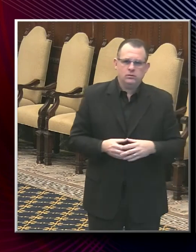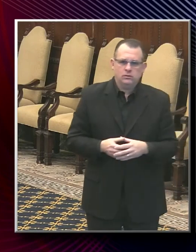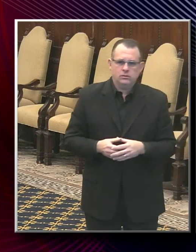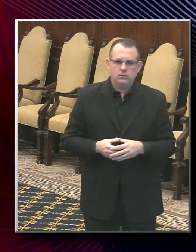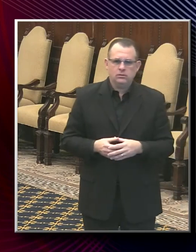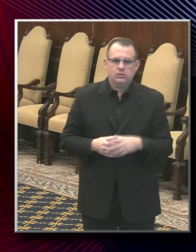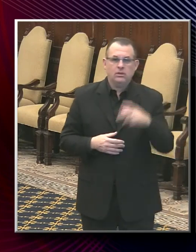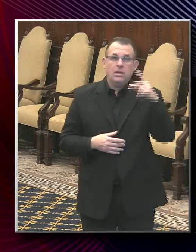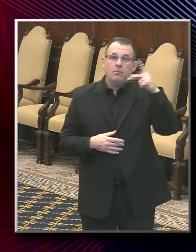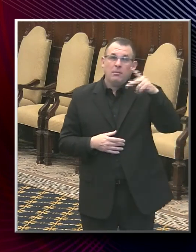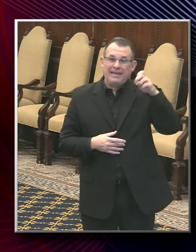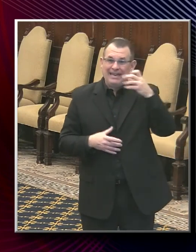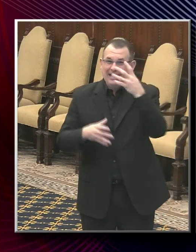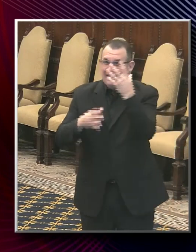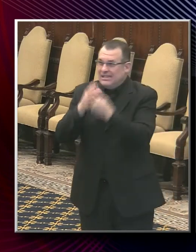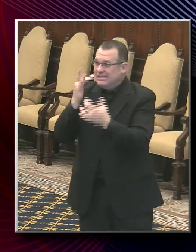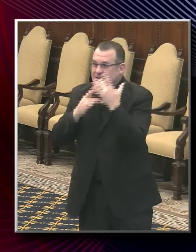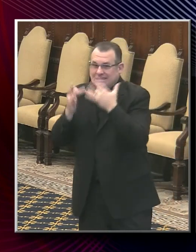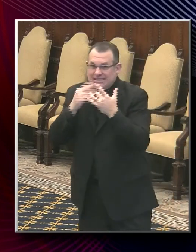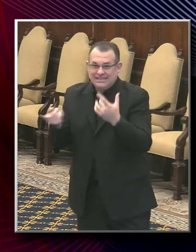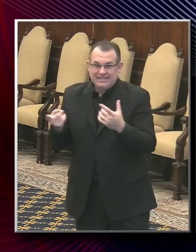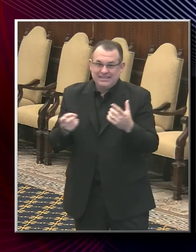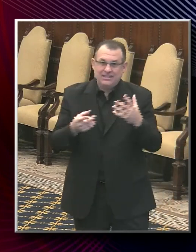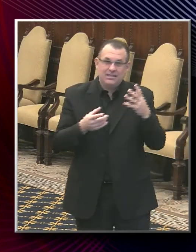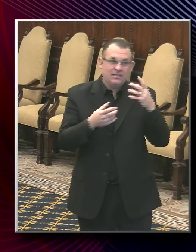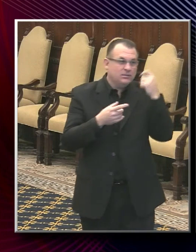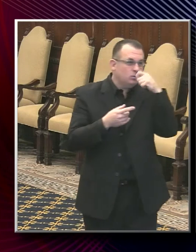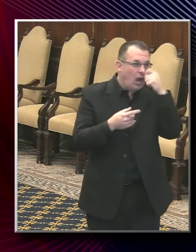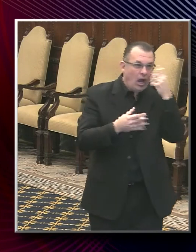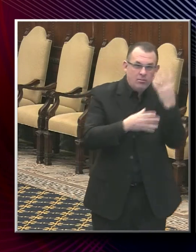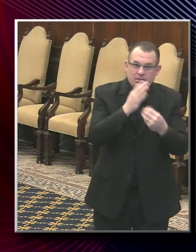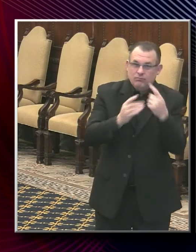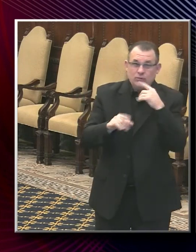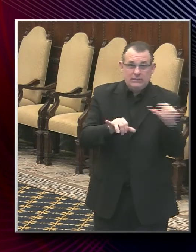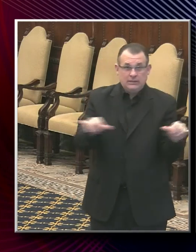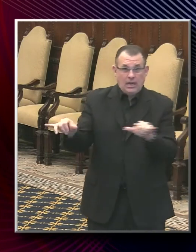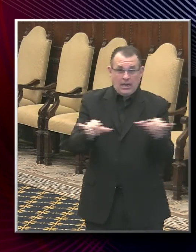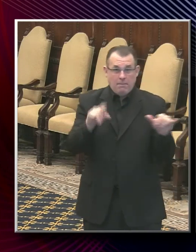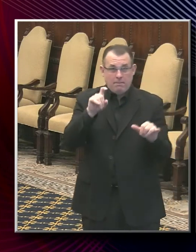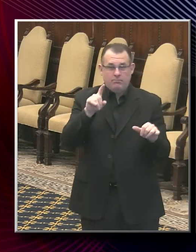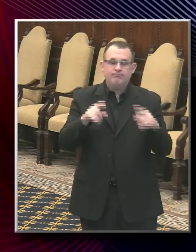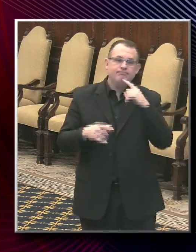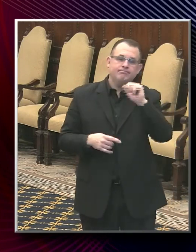PPE? Yes. Okay. Thank you.